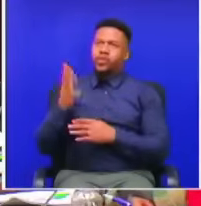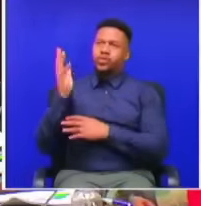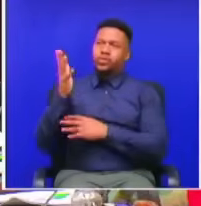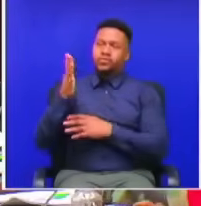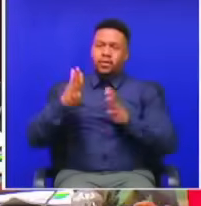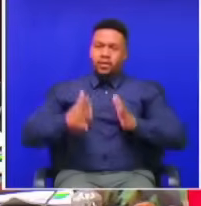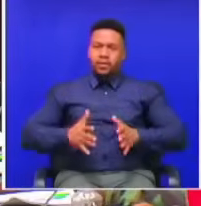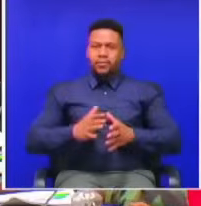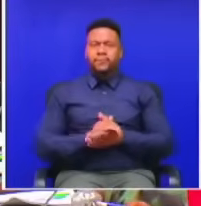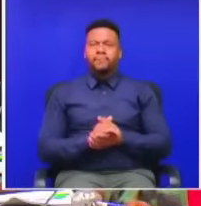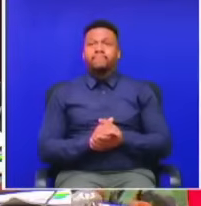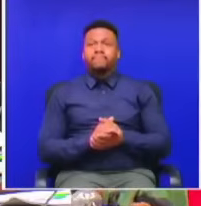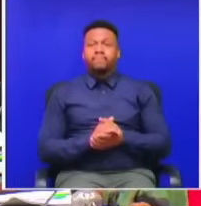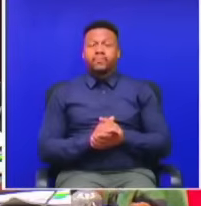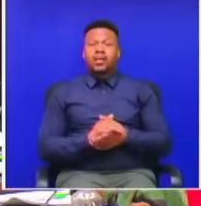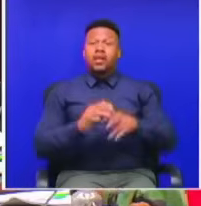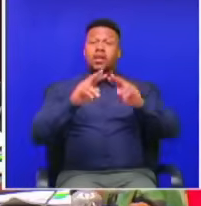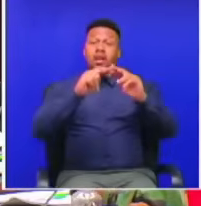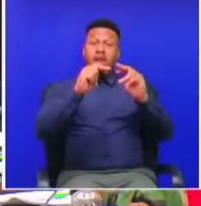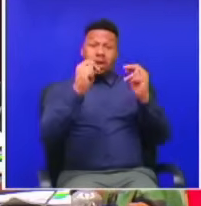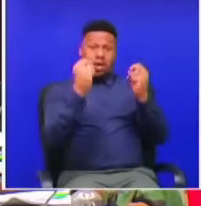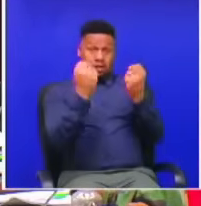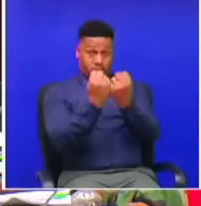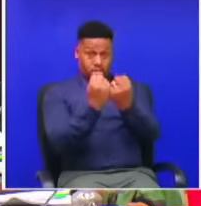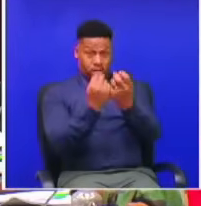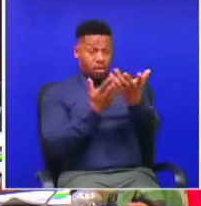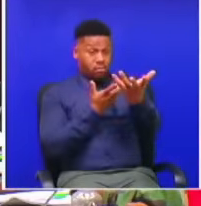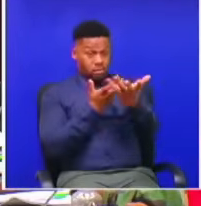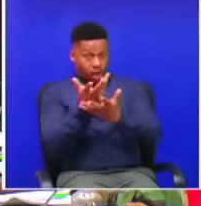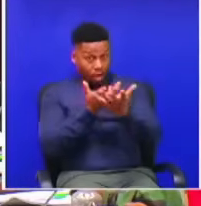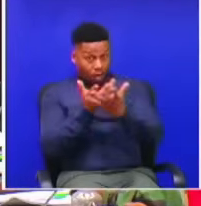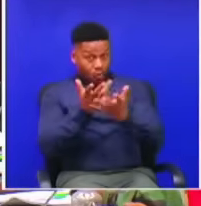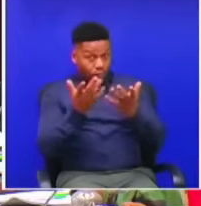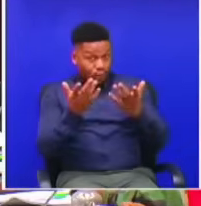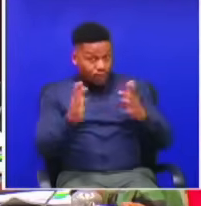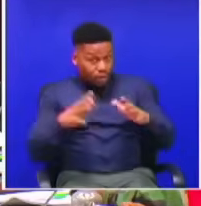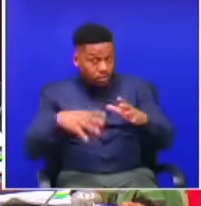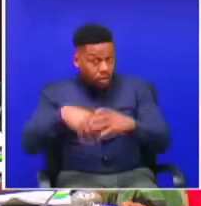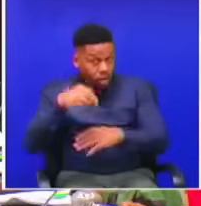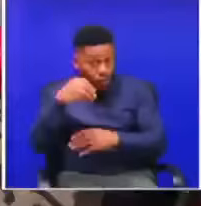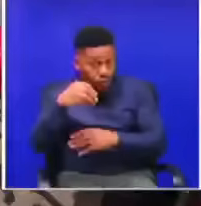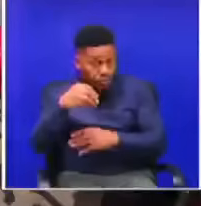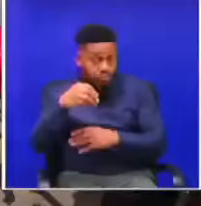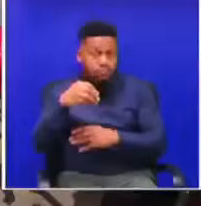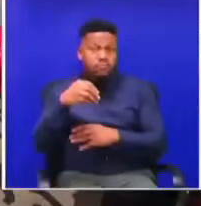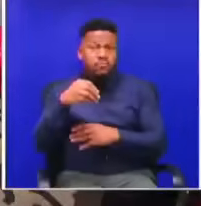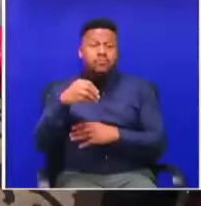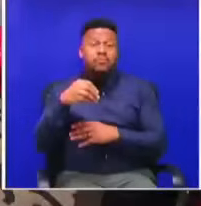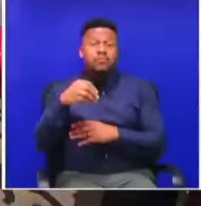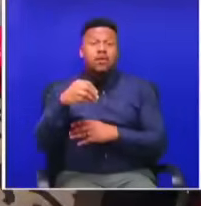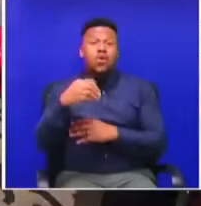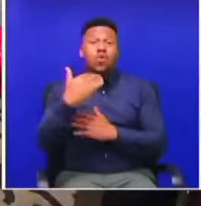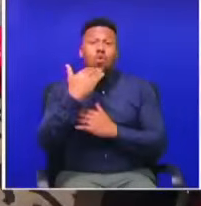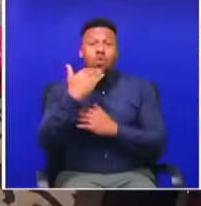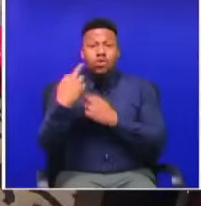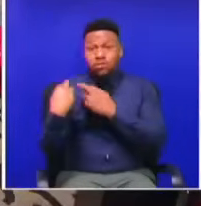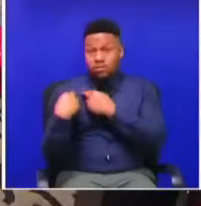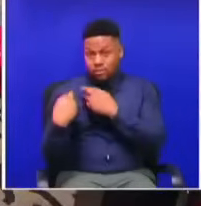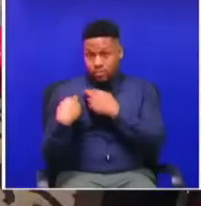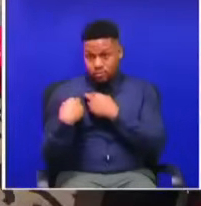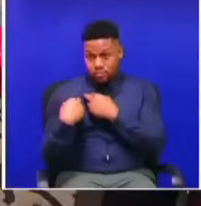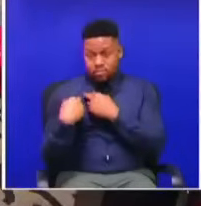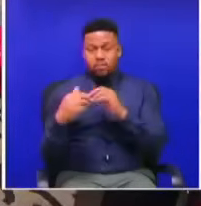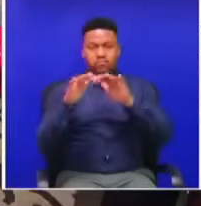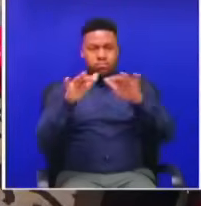dialogue will in the end be determined by the citizens of our country. They are not going to be determined